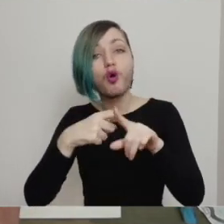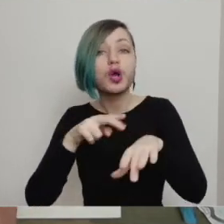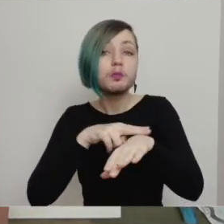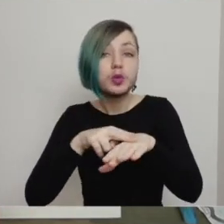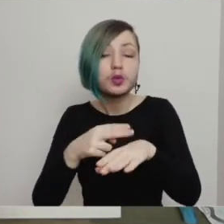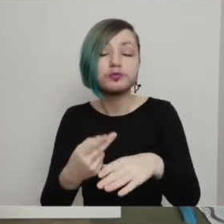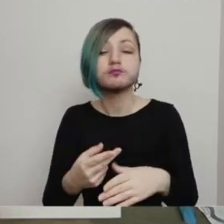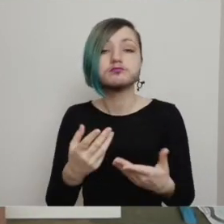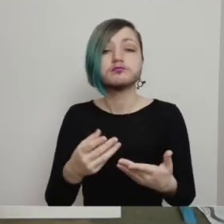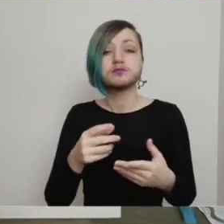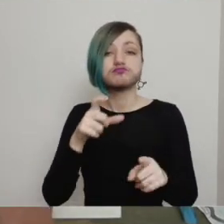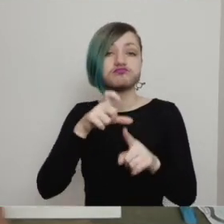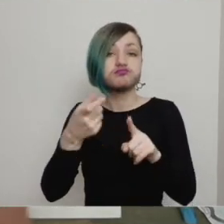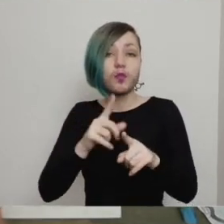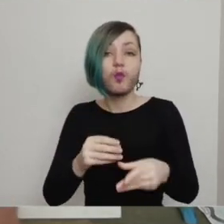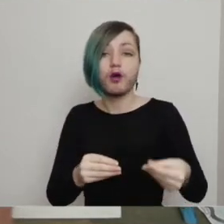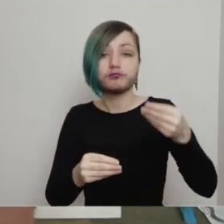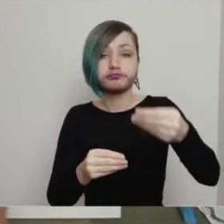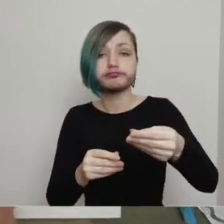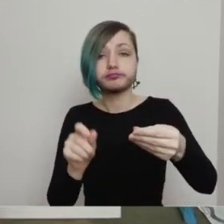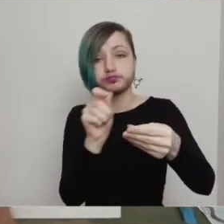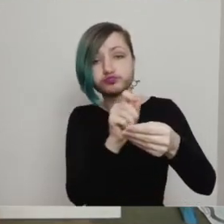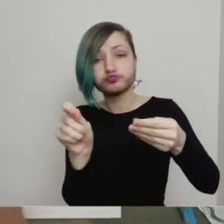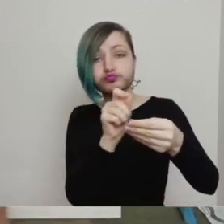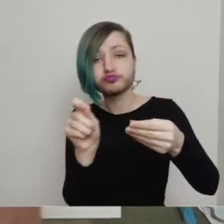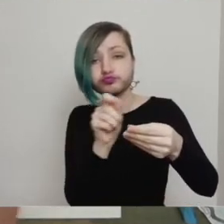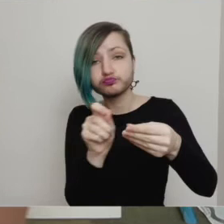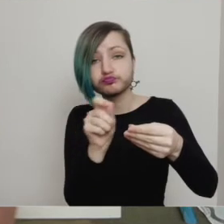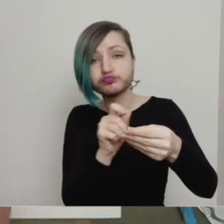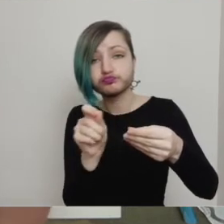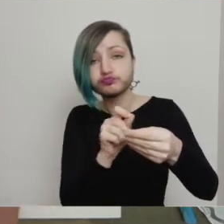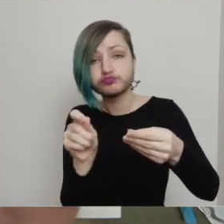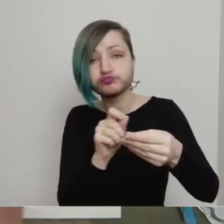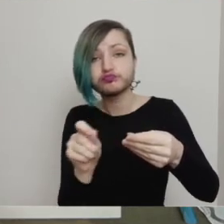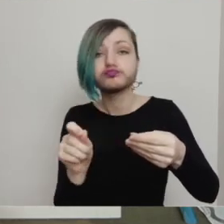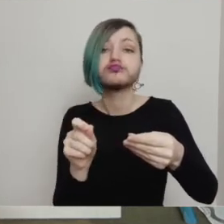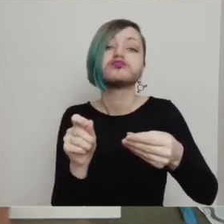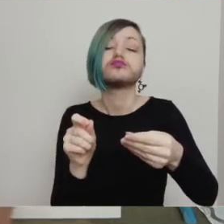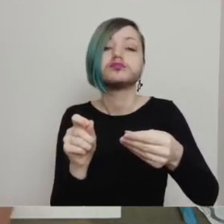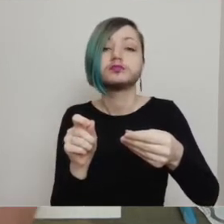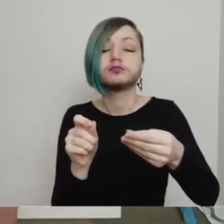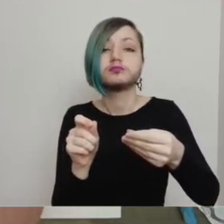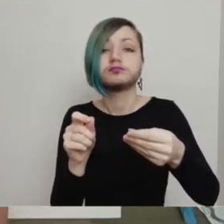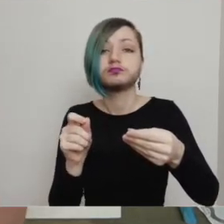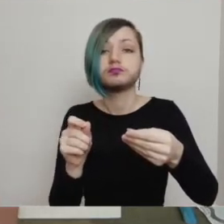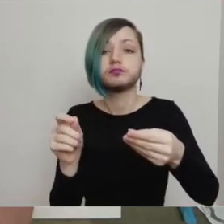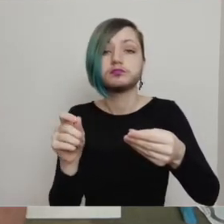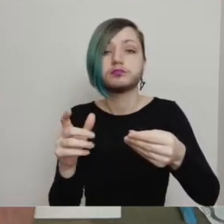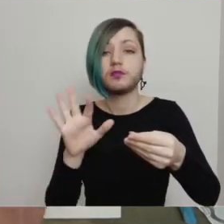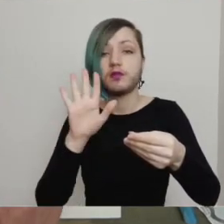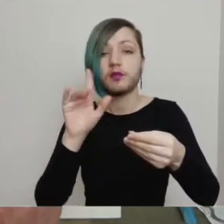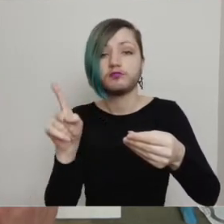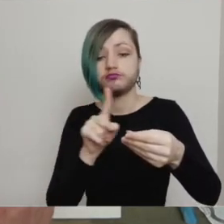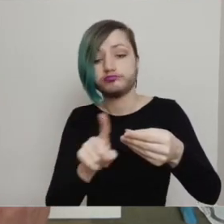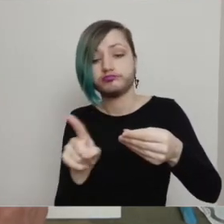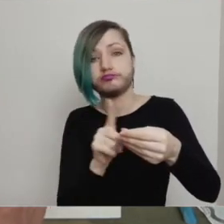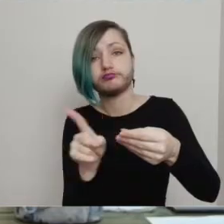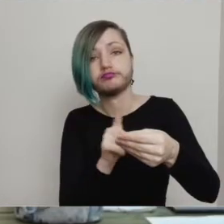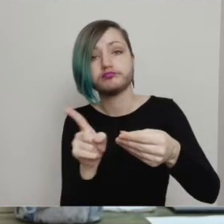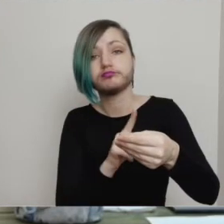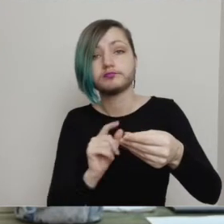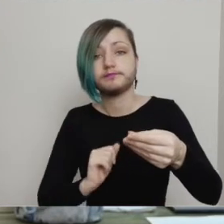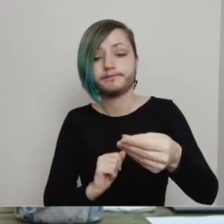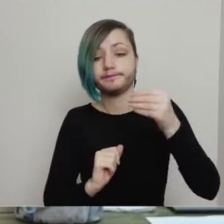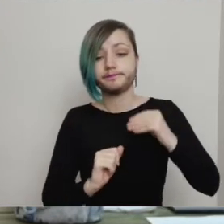the surface, rubbed the chalk or charcoal across, and then rubbed it back with my finger. And when you take the